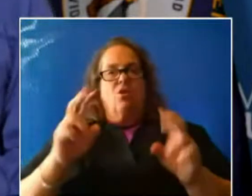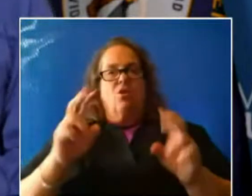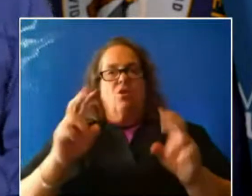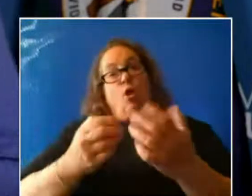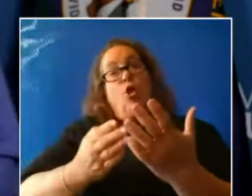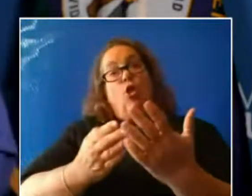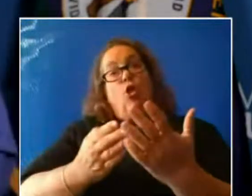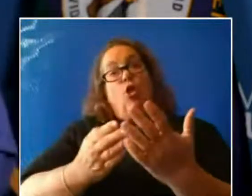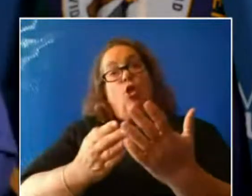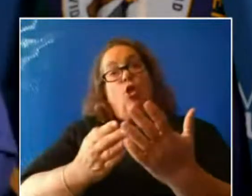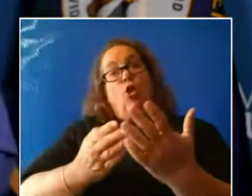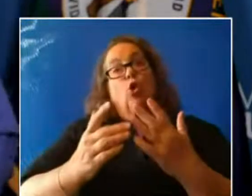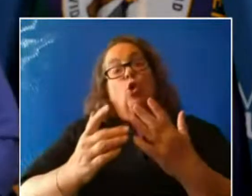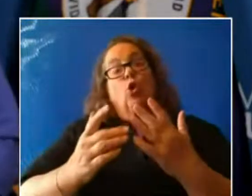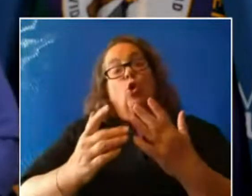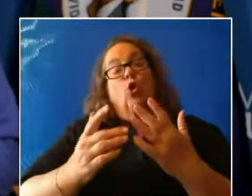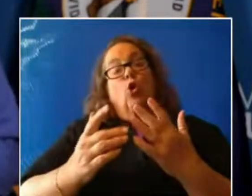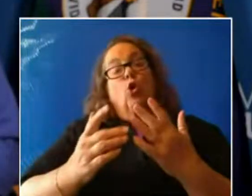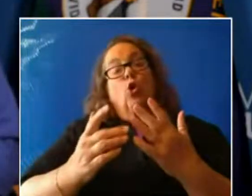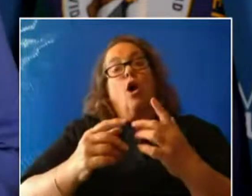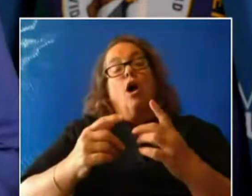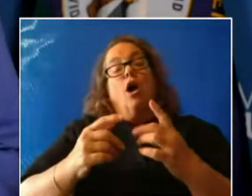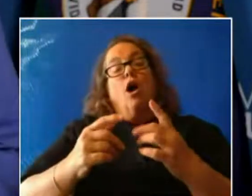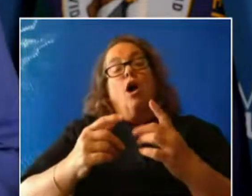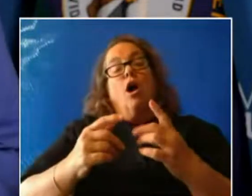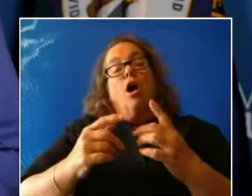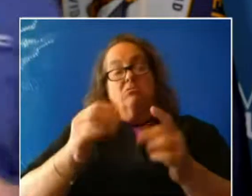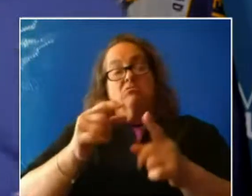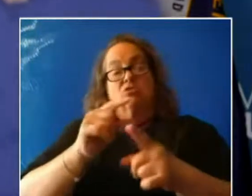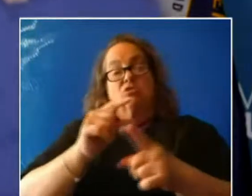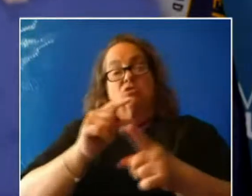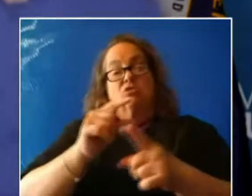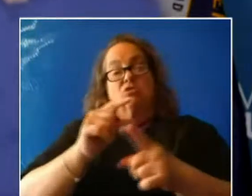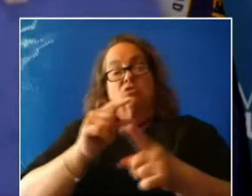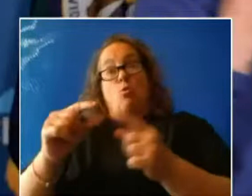nothing a surprise about it. And these vaccines are very, very highly effective. Thanks.